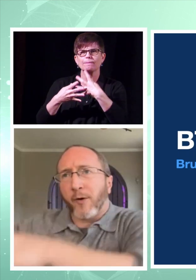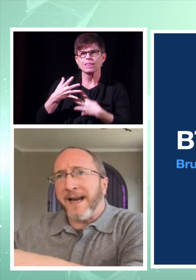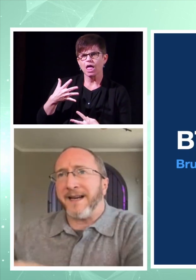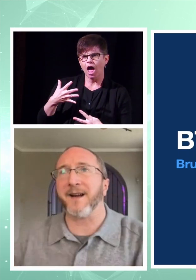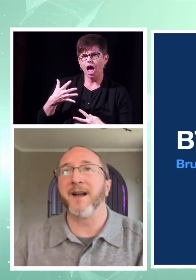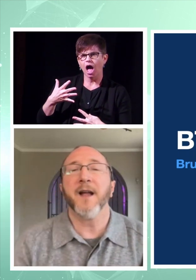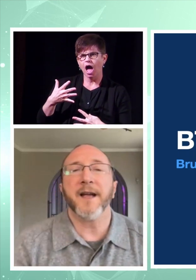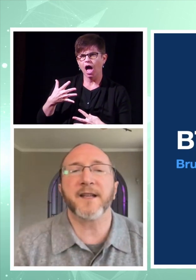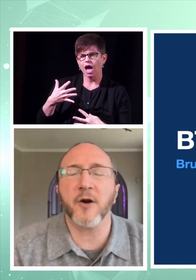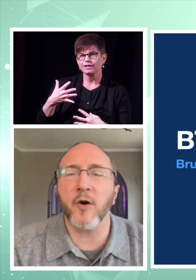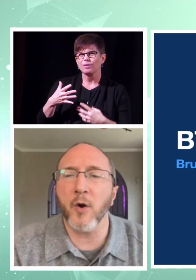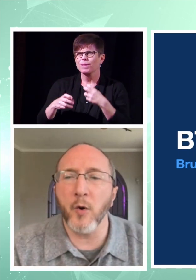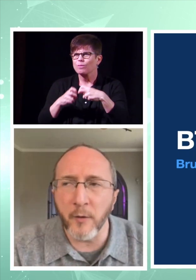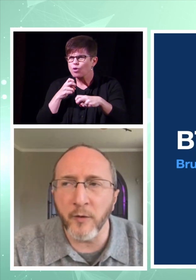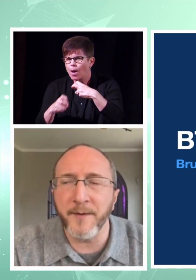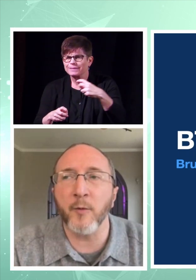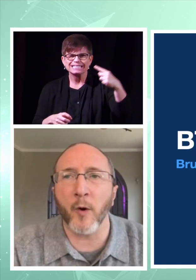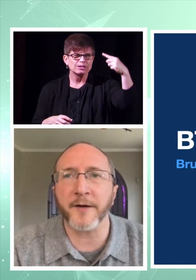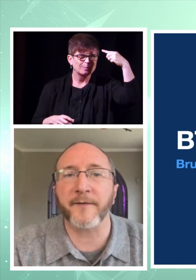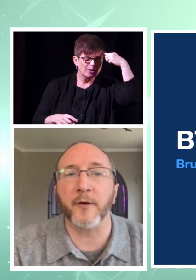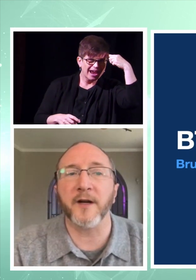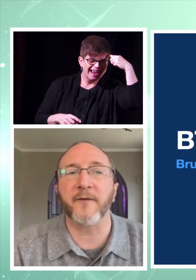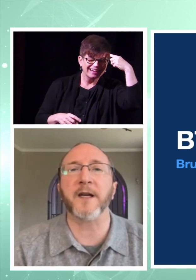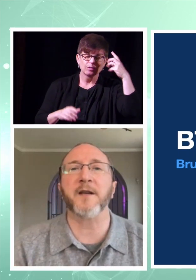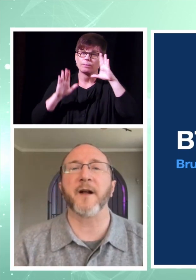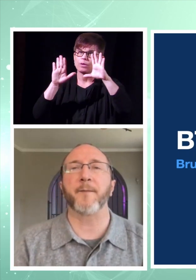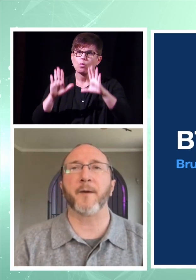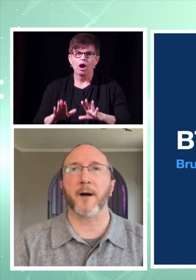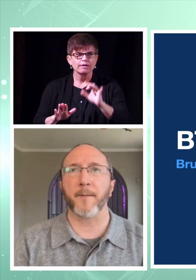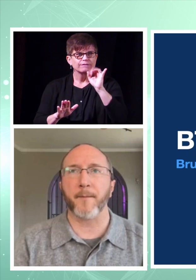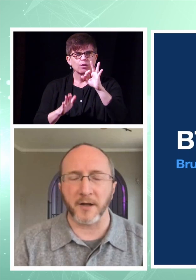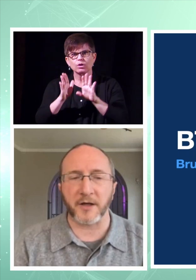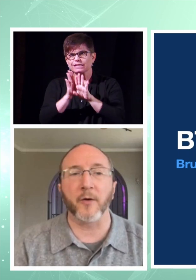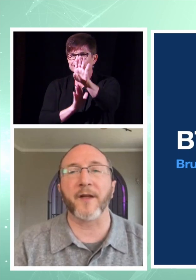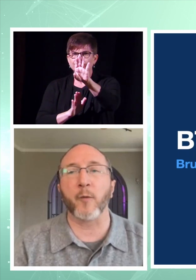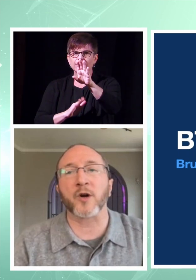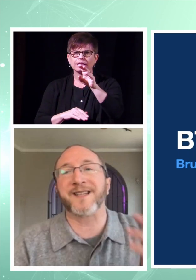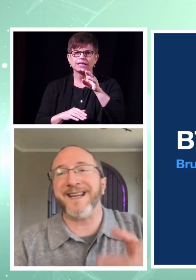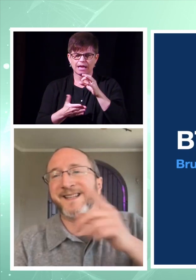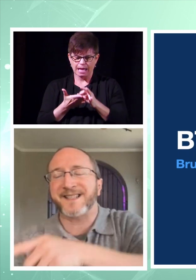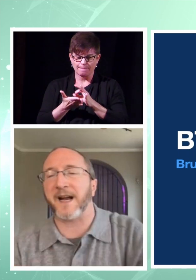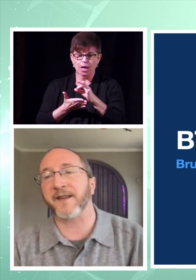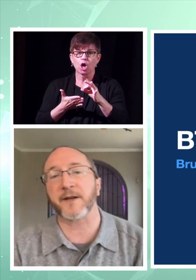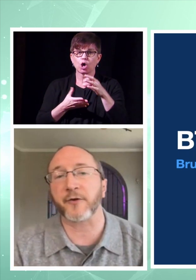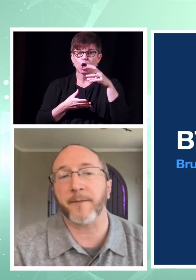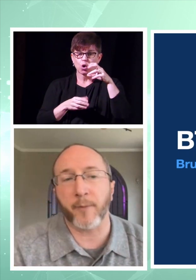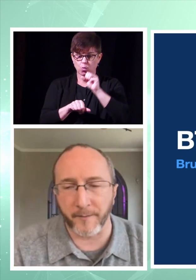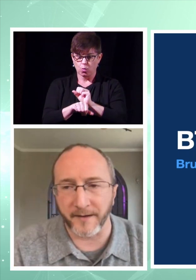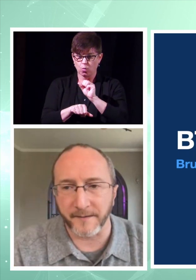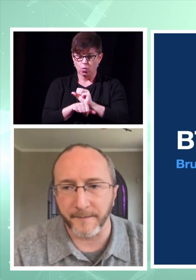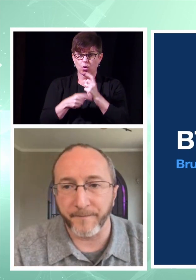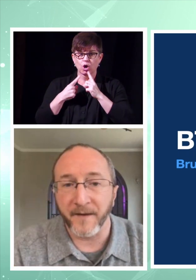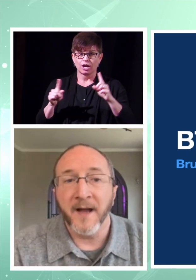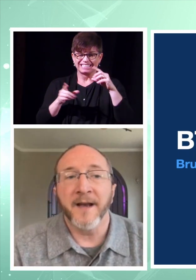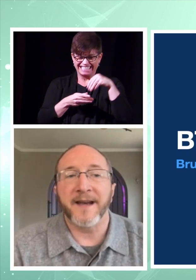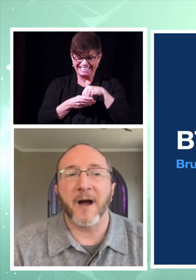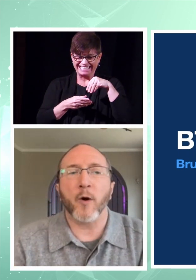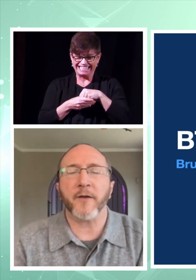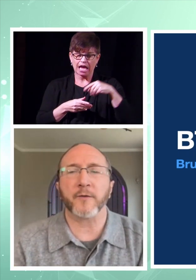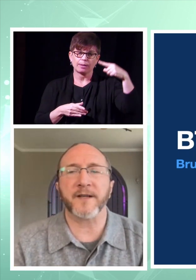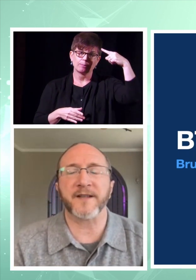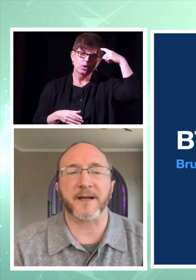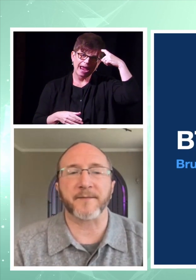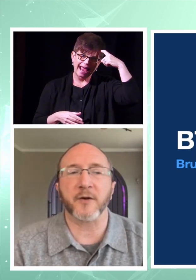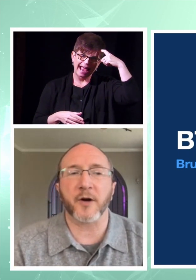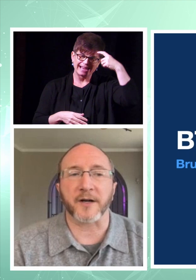in the brain. And so it would be wonderful if we could develop a molecule that worked inside the central compartment. Now,